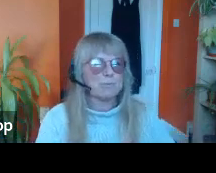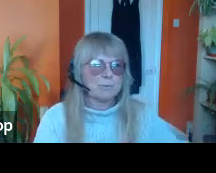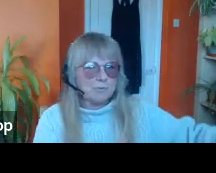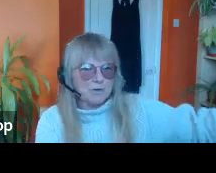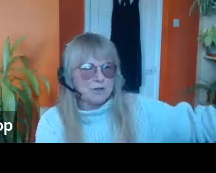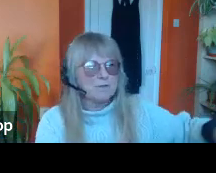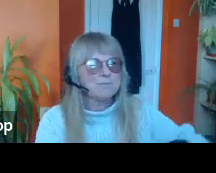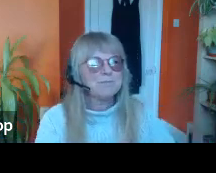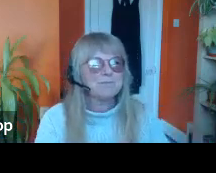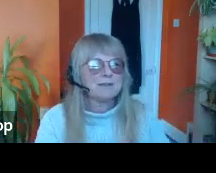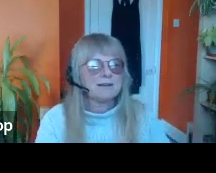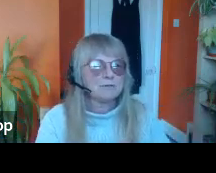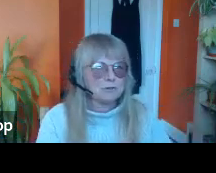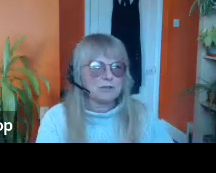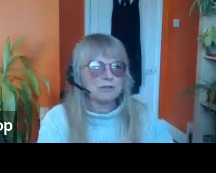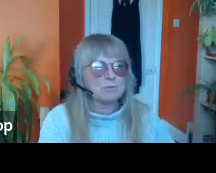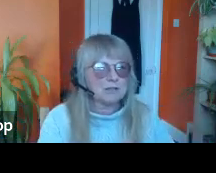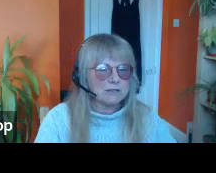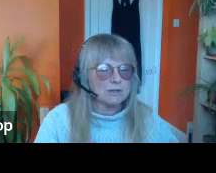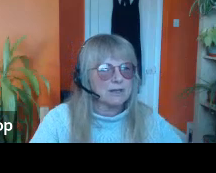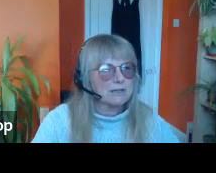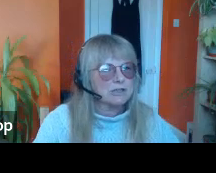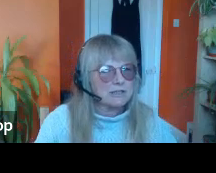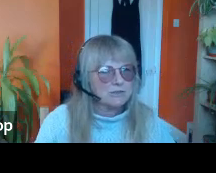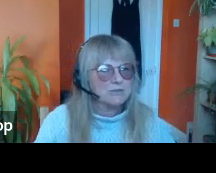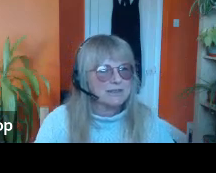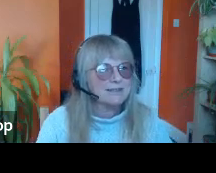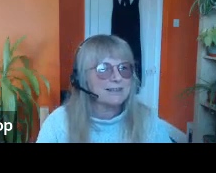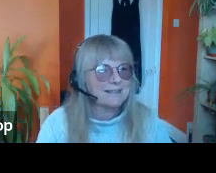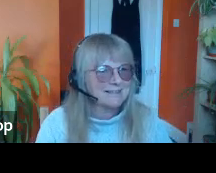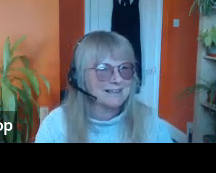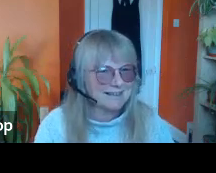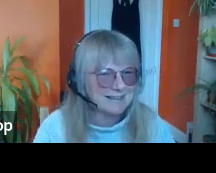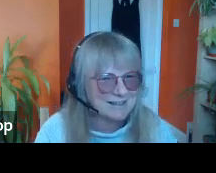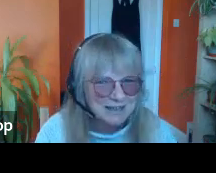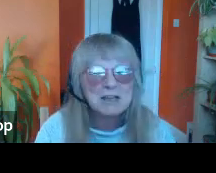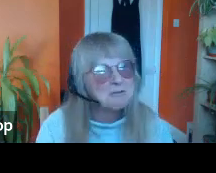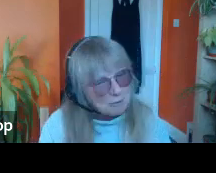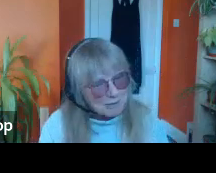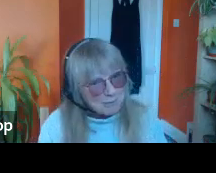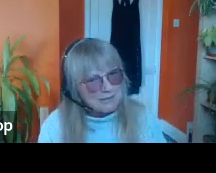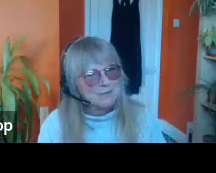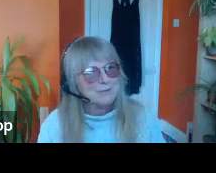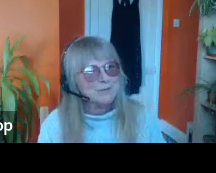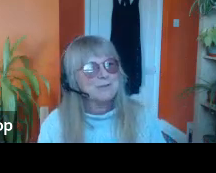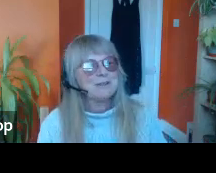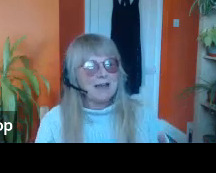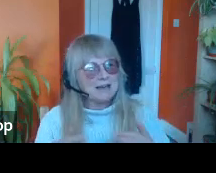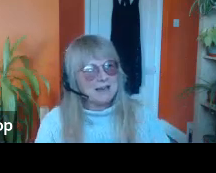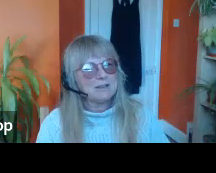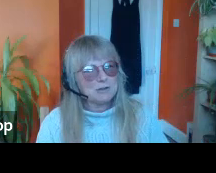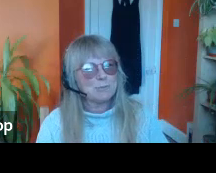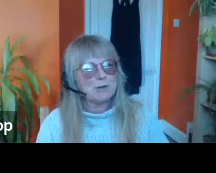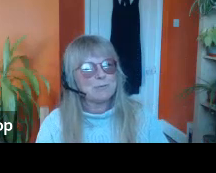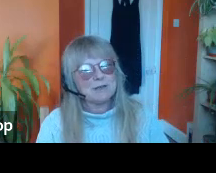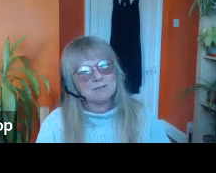solves your problem, and off you go. And of course you go to work and you can't actually use it. It's incredibly wasteful